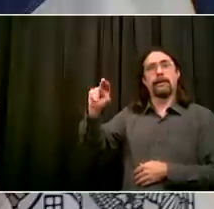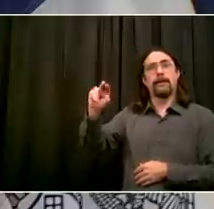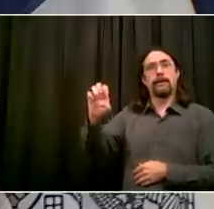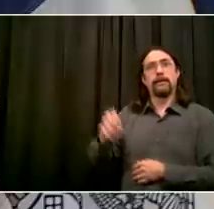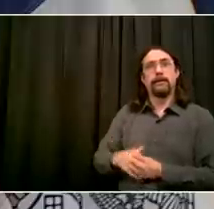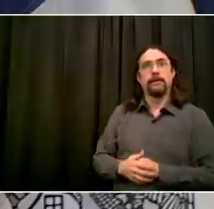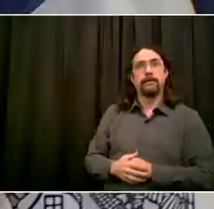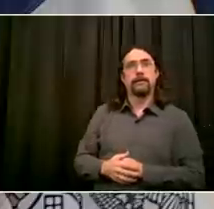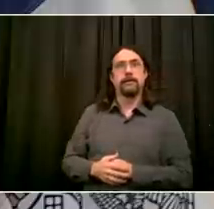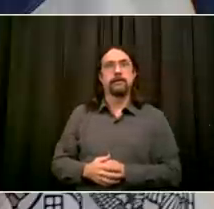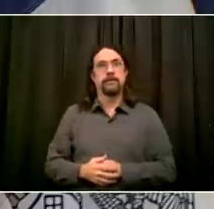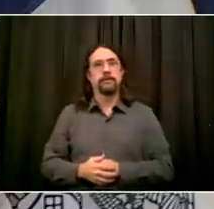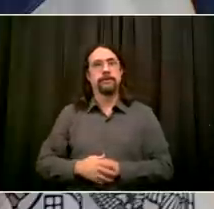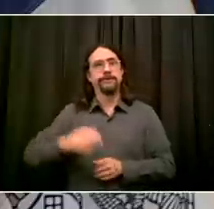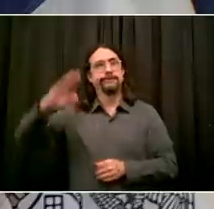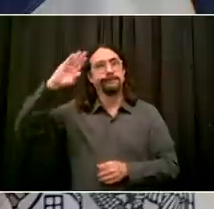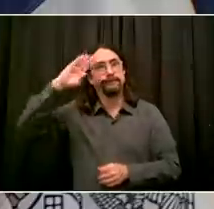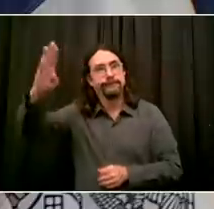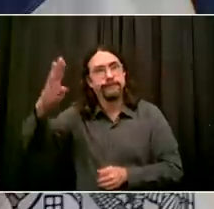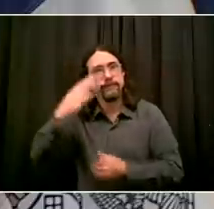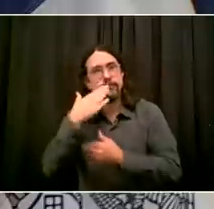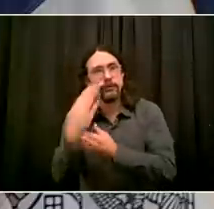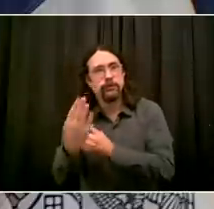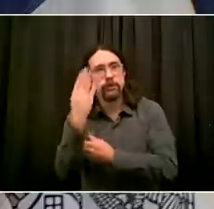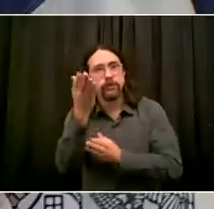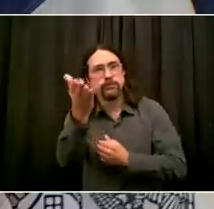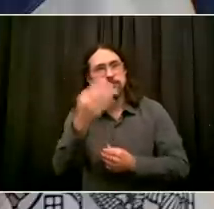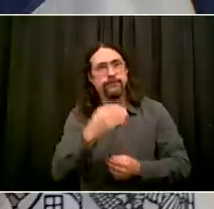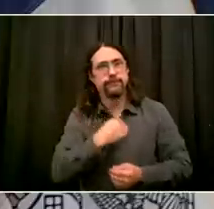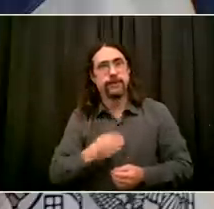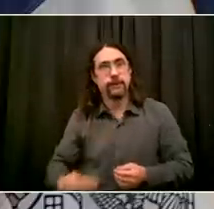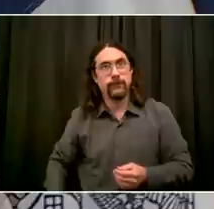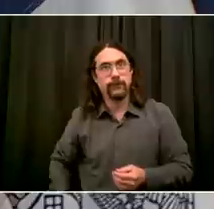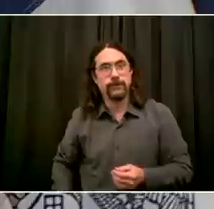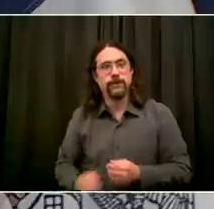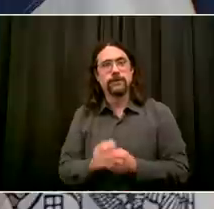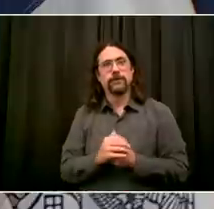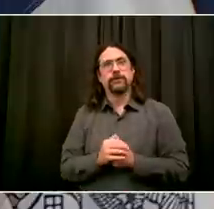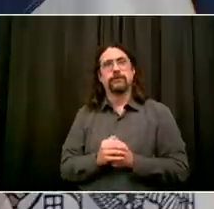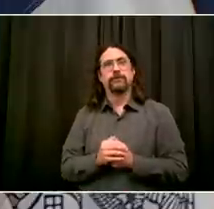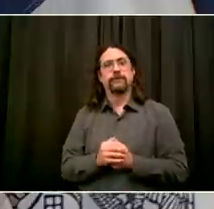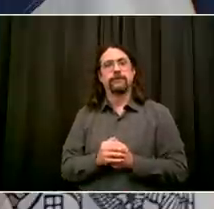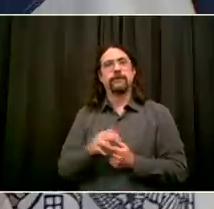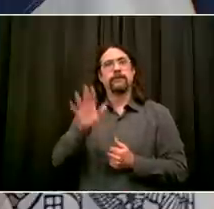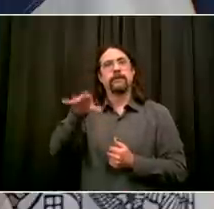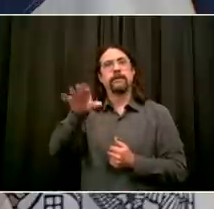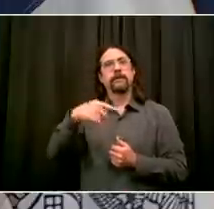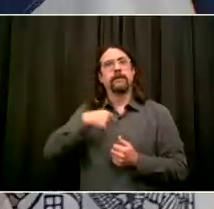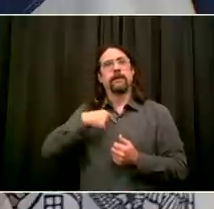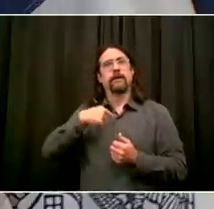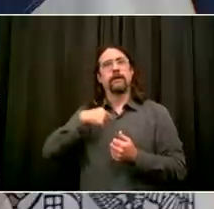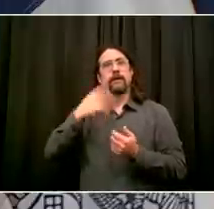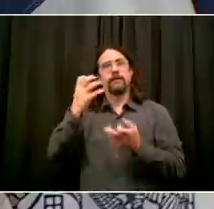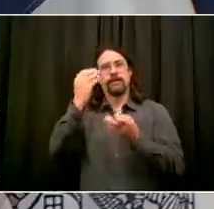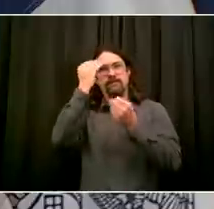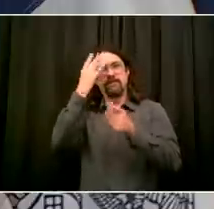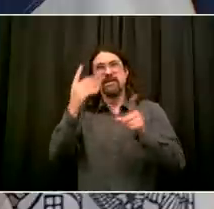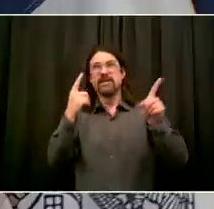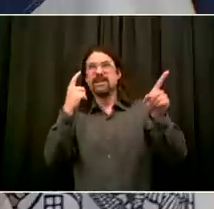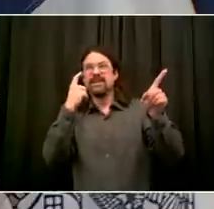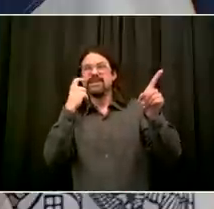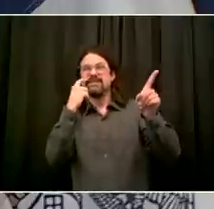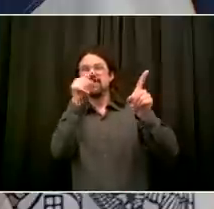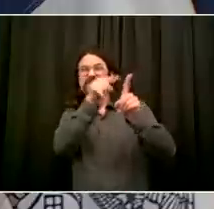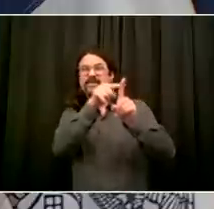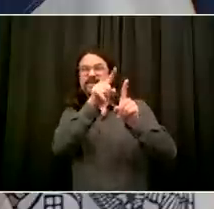said, we'd also like to see the numbers on the summons and fines in those 9 zip codes. So if your office could get that to us, we'd really appreciate it.